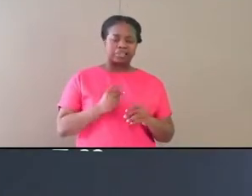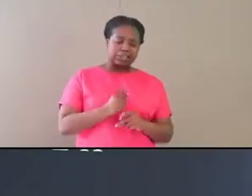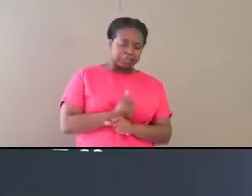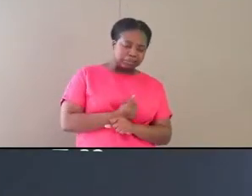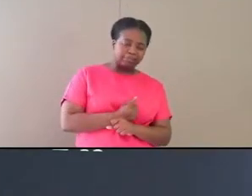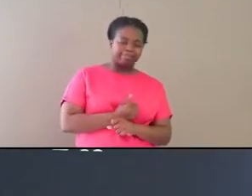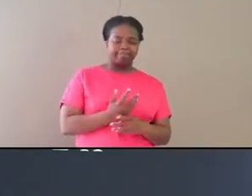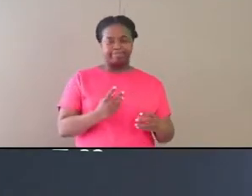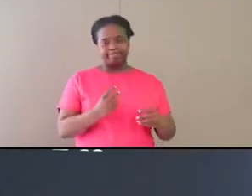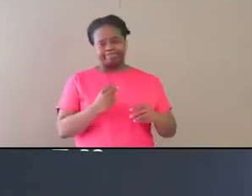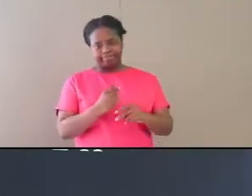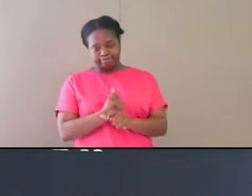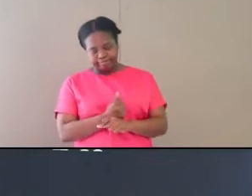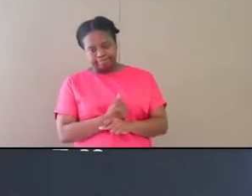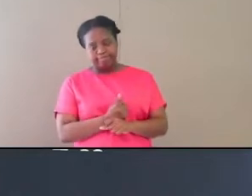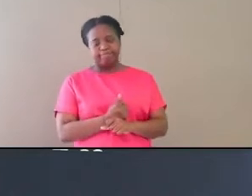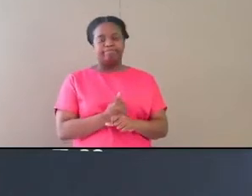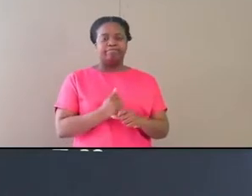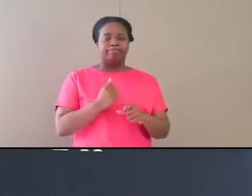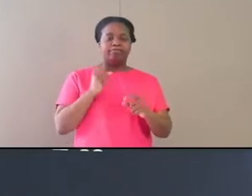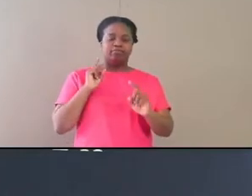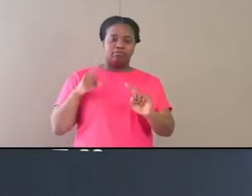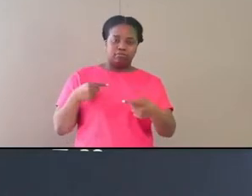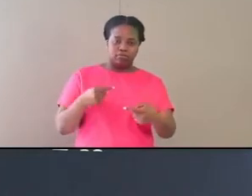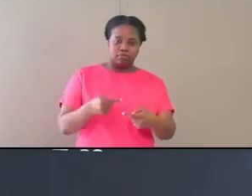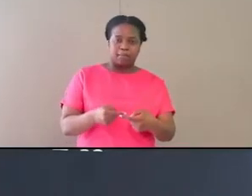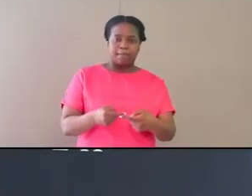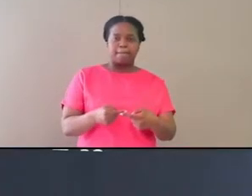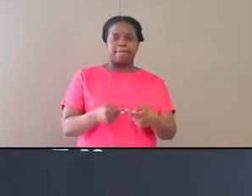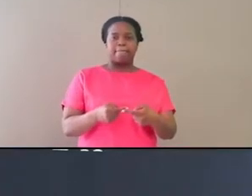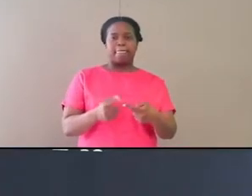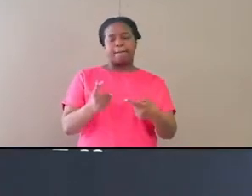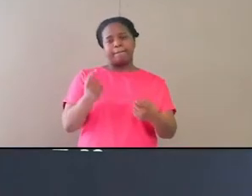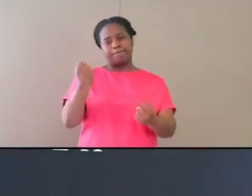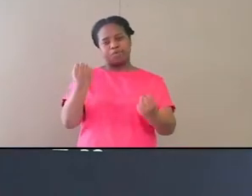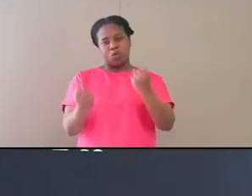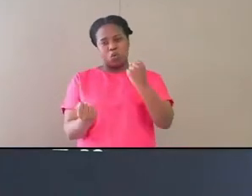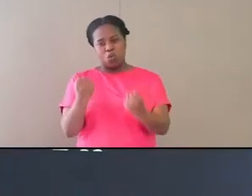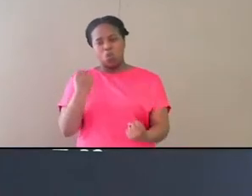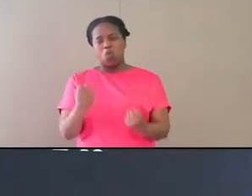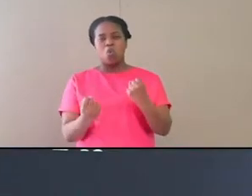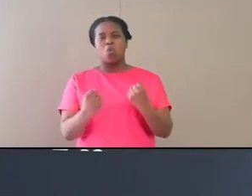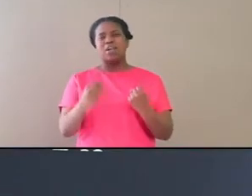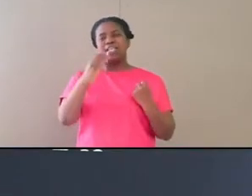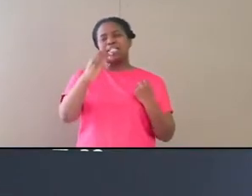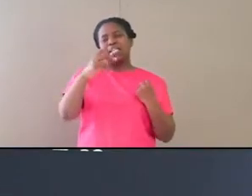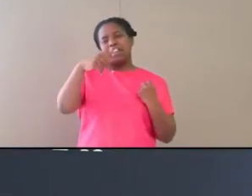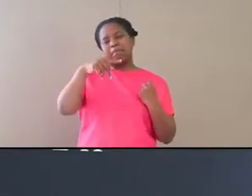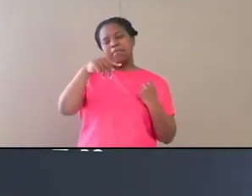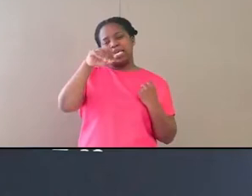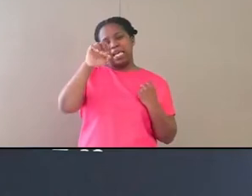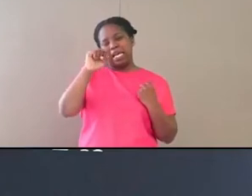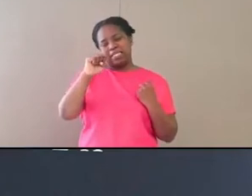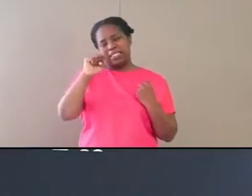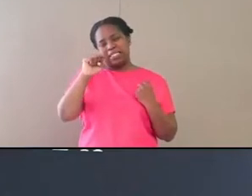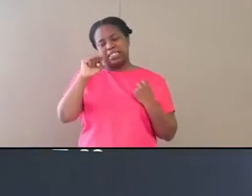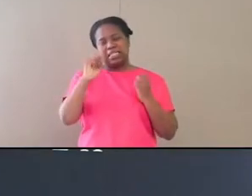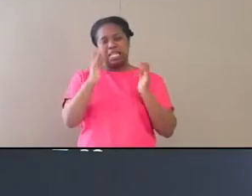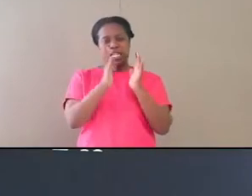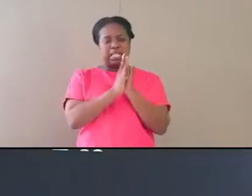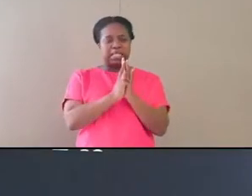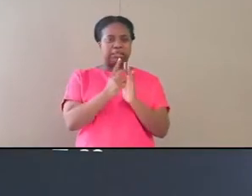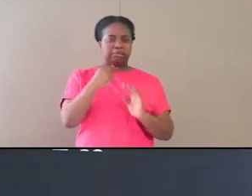very sunny kind of history. The Concord finding that the CPS contract was illegal, the near